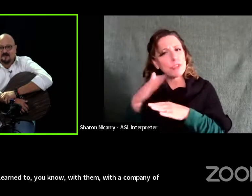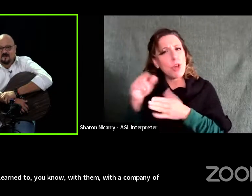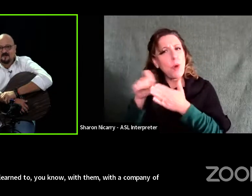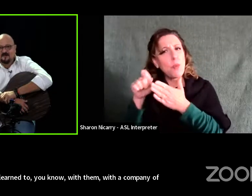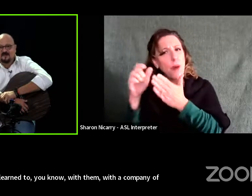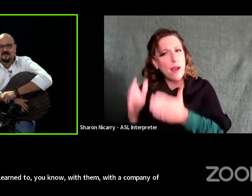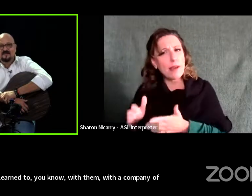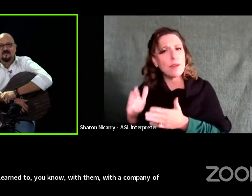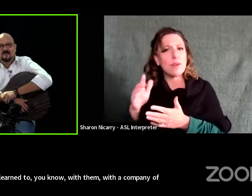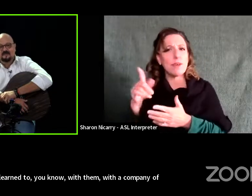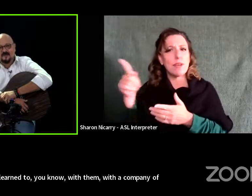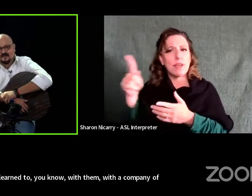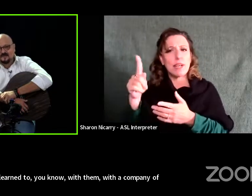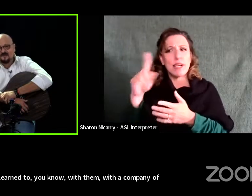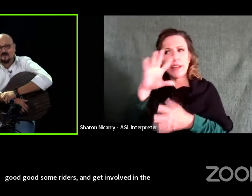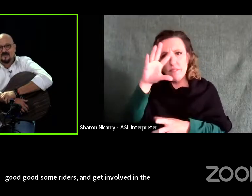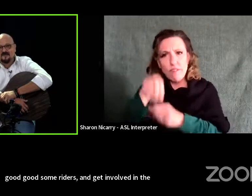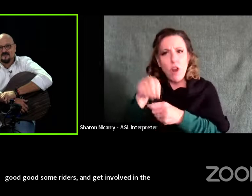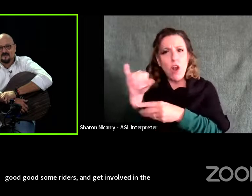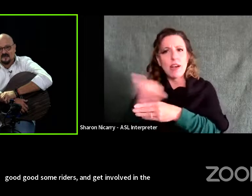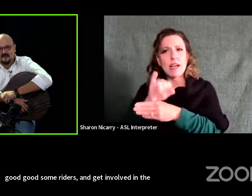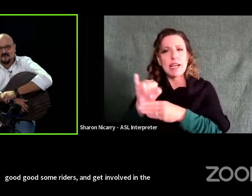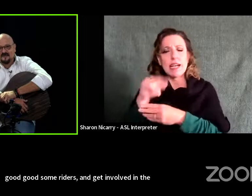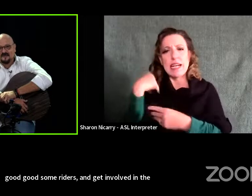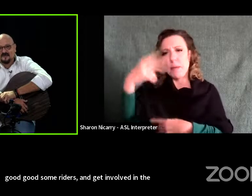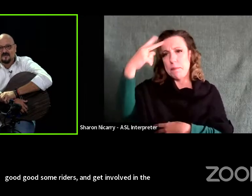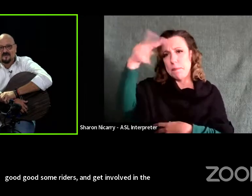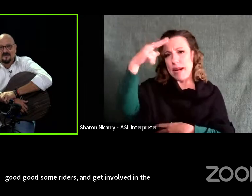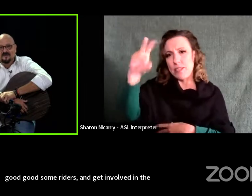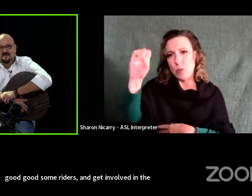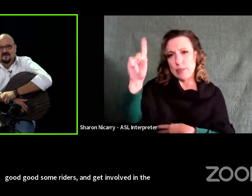get involved in the industry in Mexico City mainly,